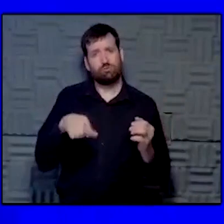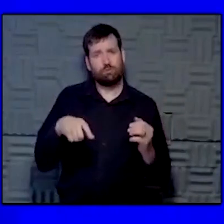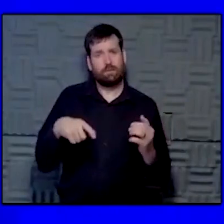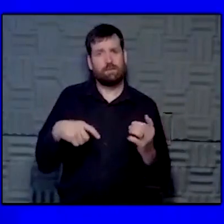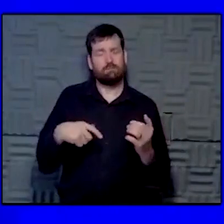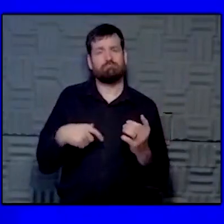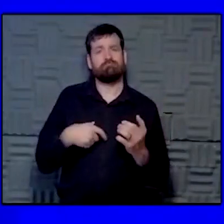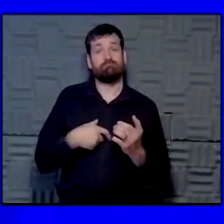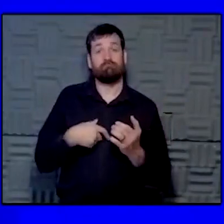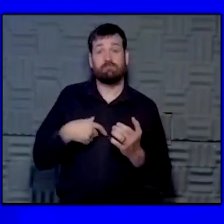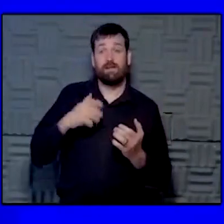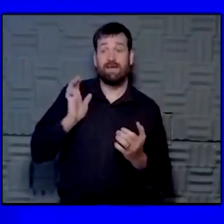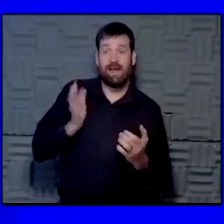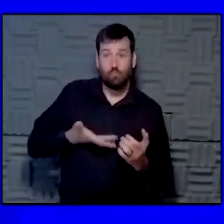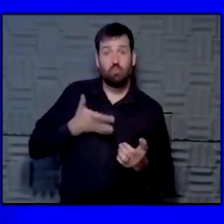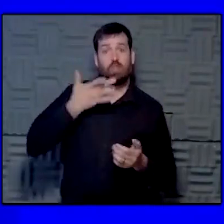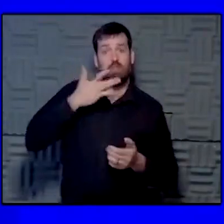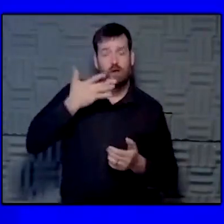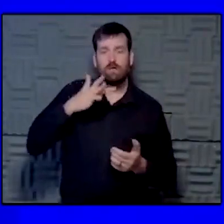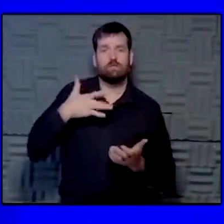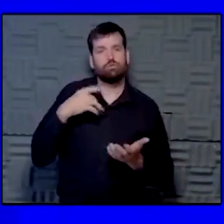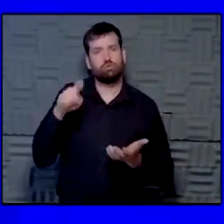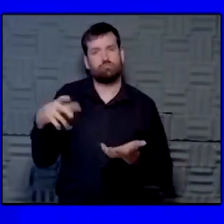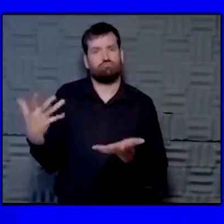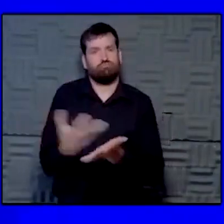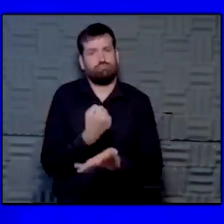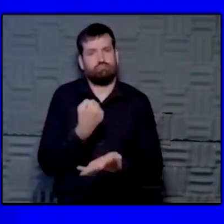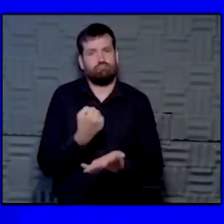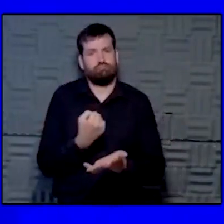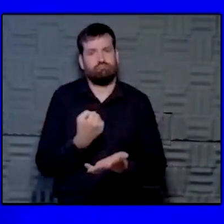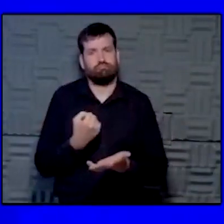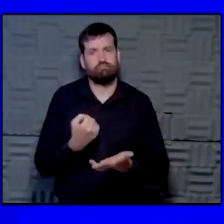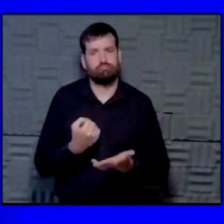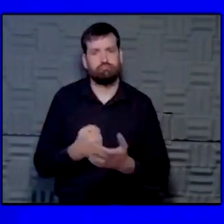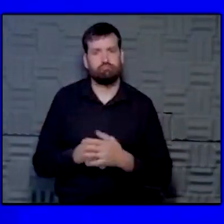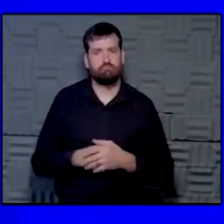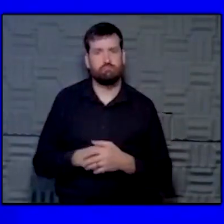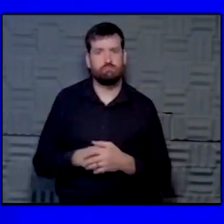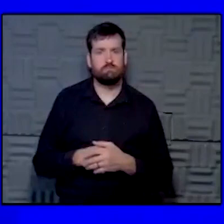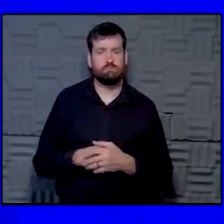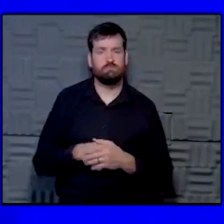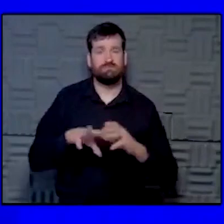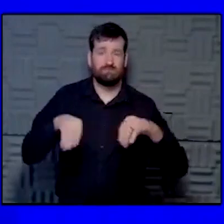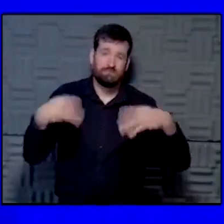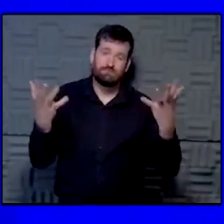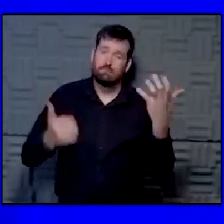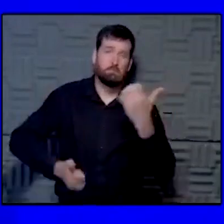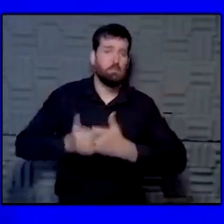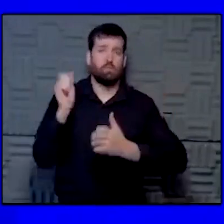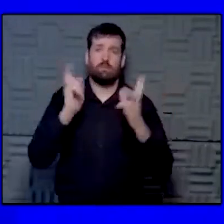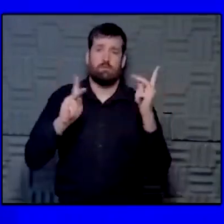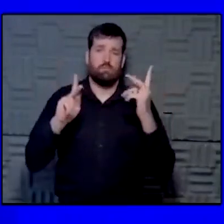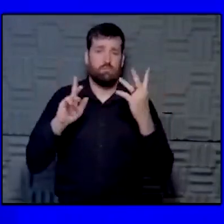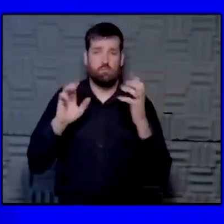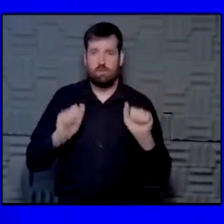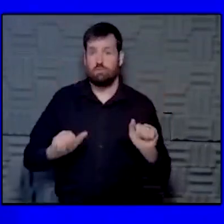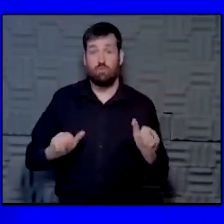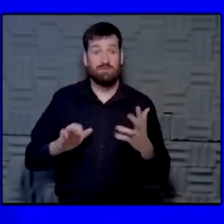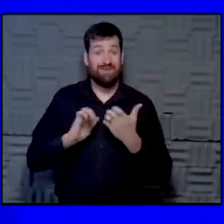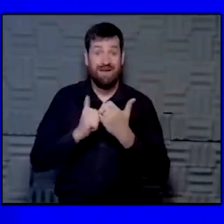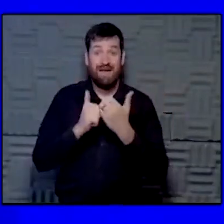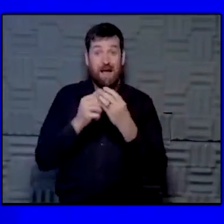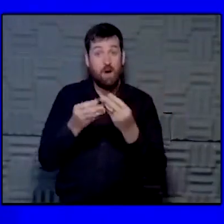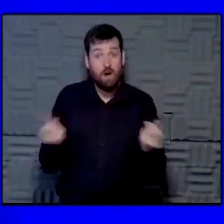our fortunate situation here, getting that is to many people as possible, because we know the way out of this